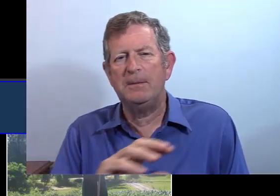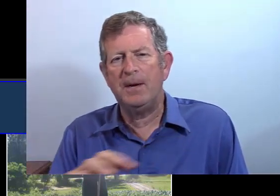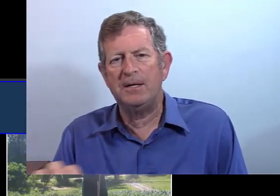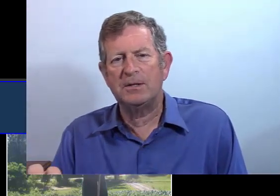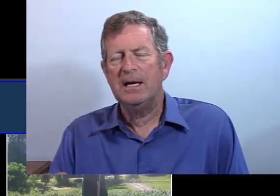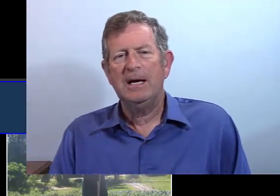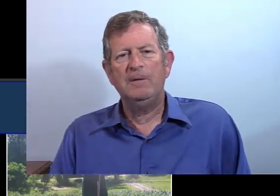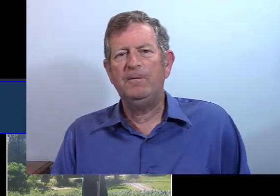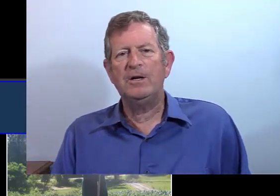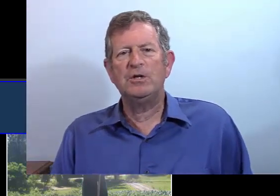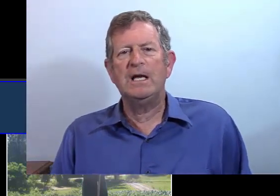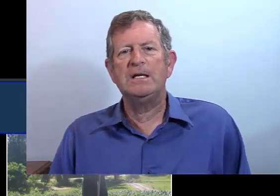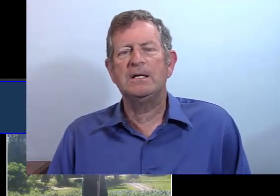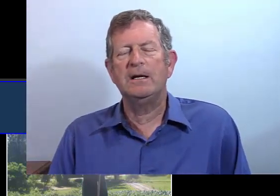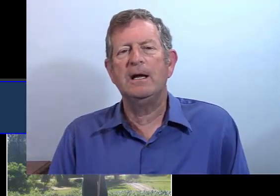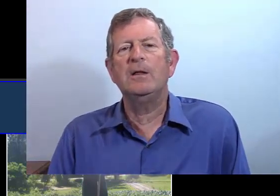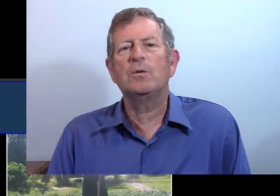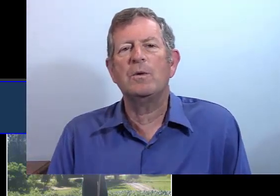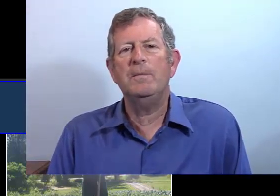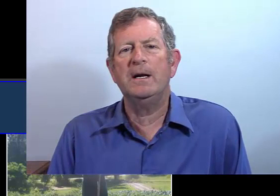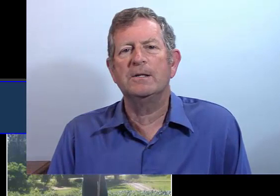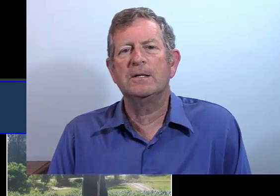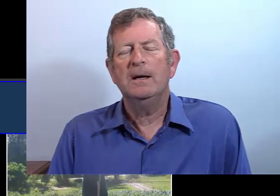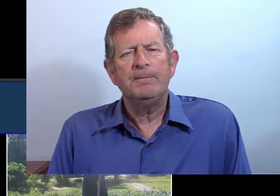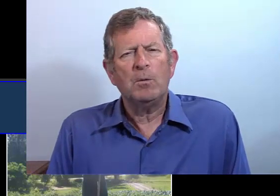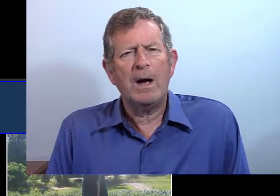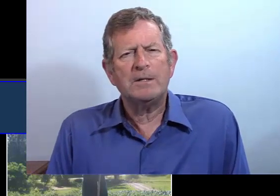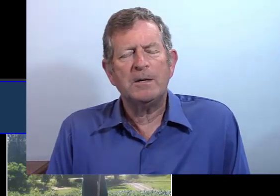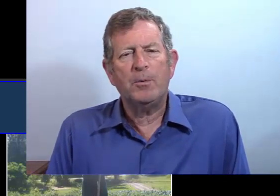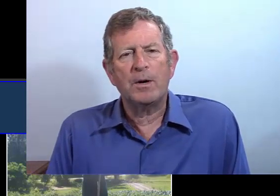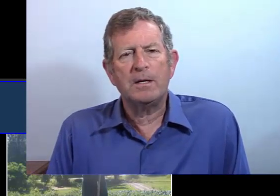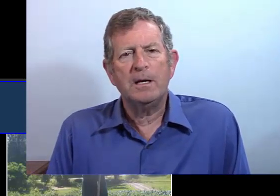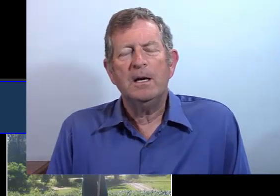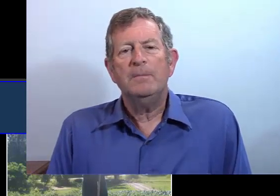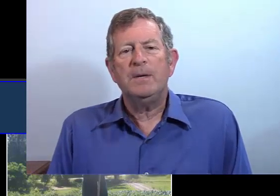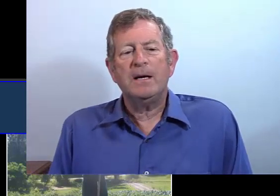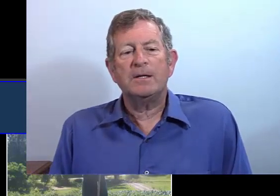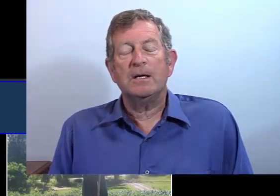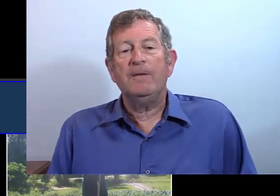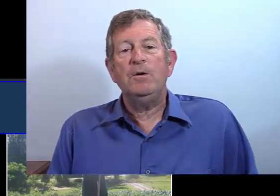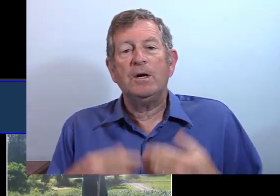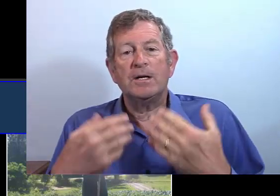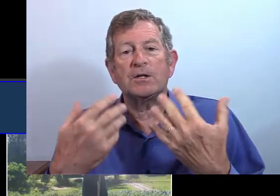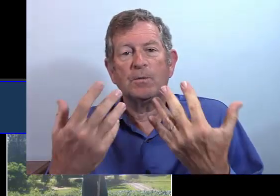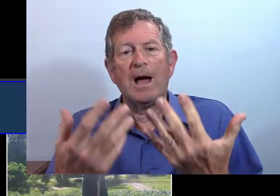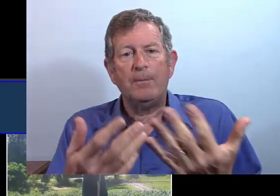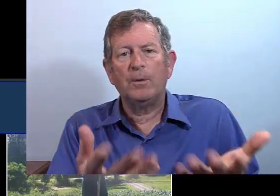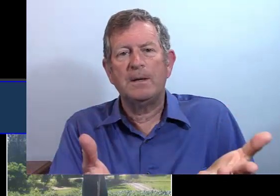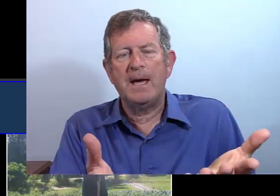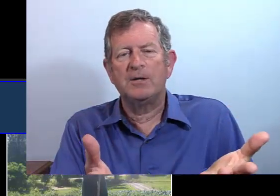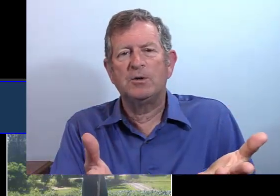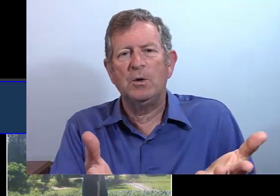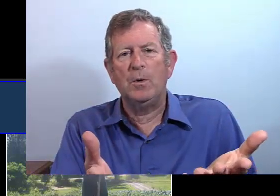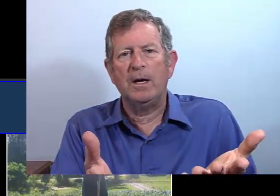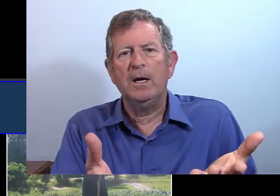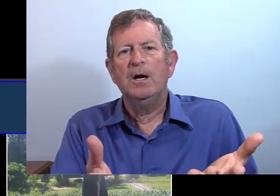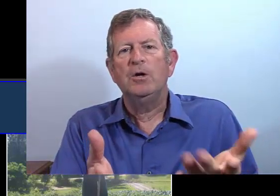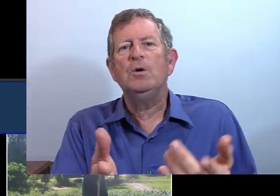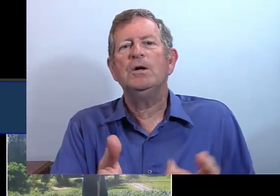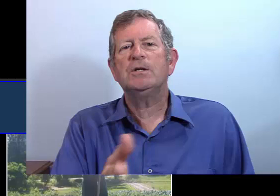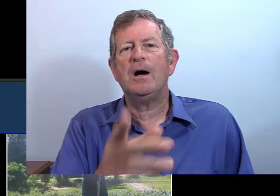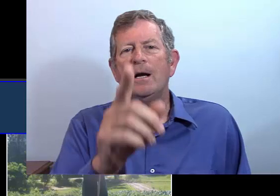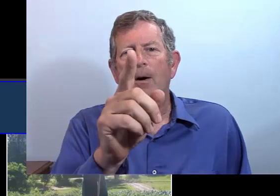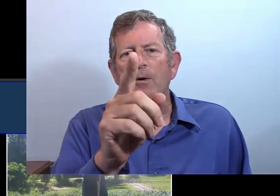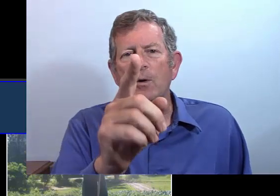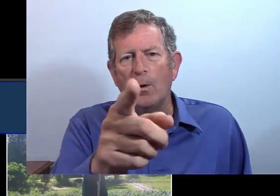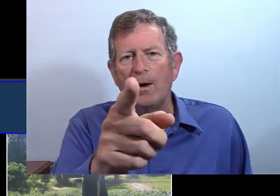same steady pace and finish easily in 3 minutes. Why is it important? Because if you can describe what the man is doing,